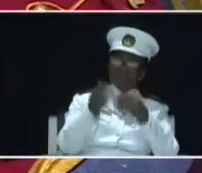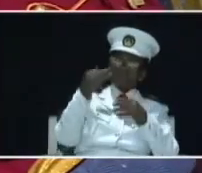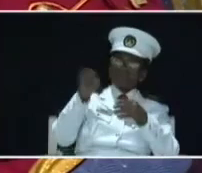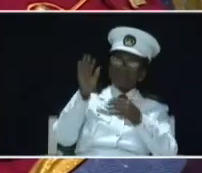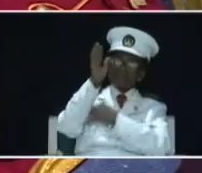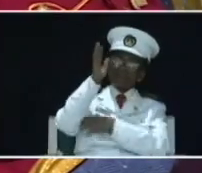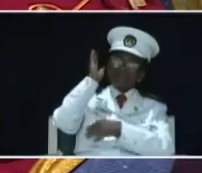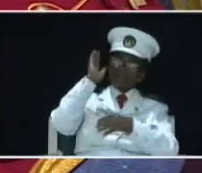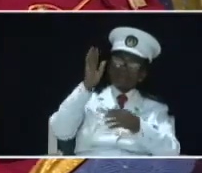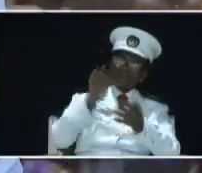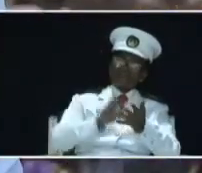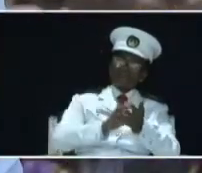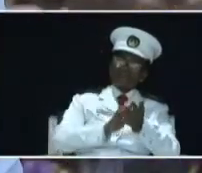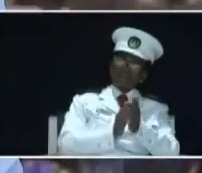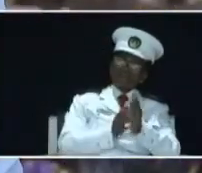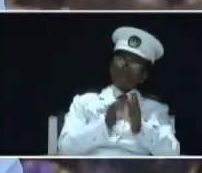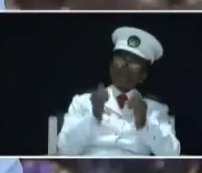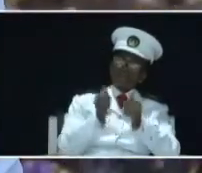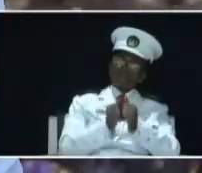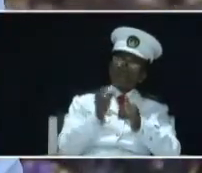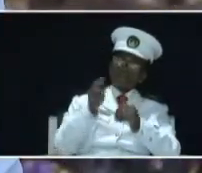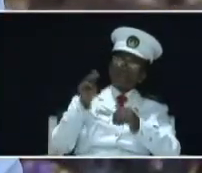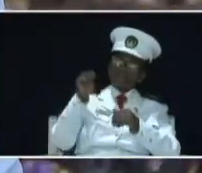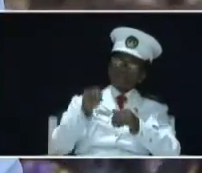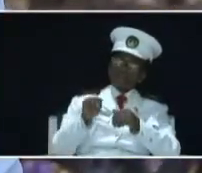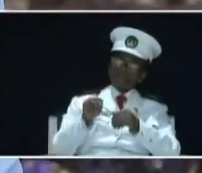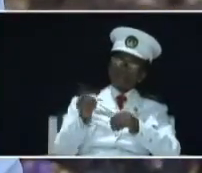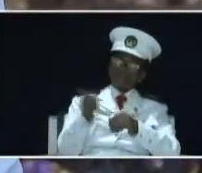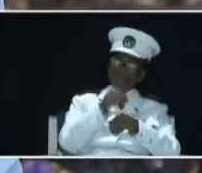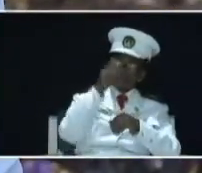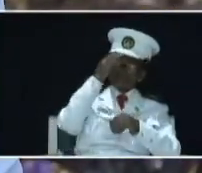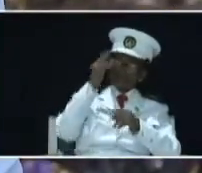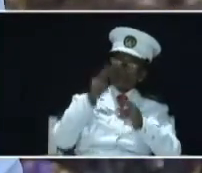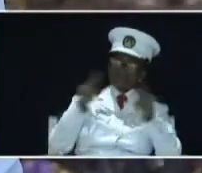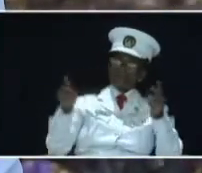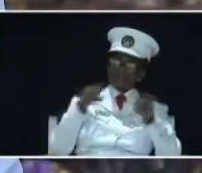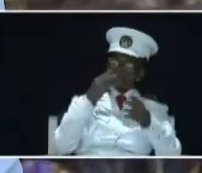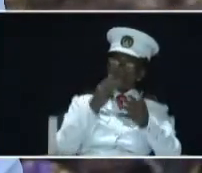And you know very well in 2 Kings chapter 6.